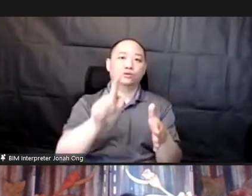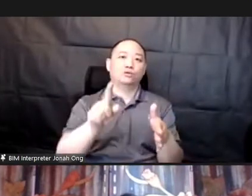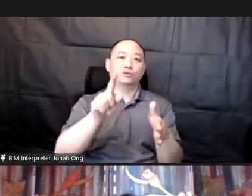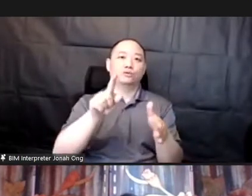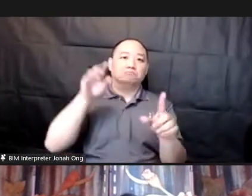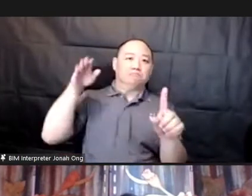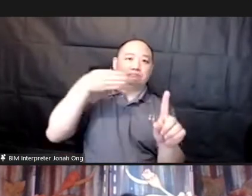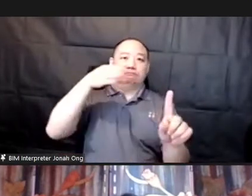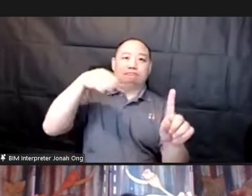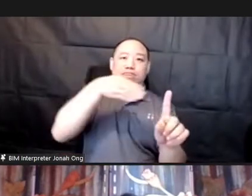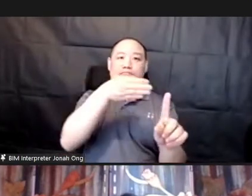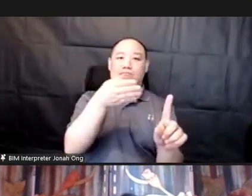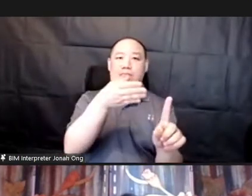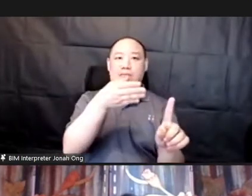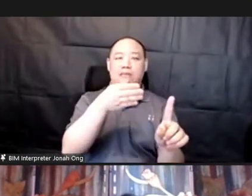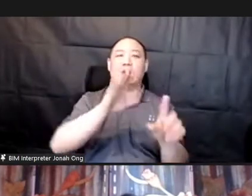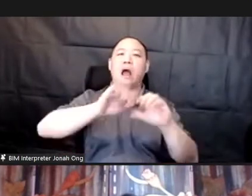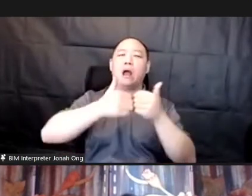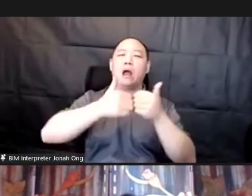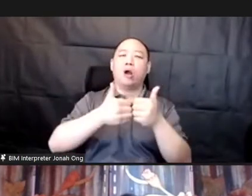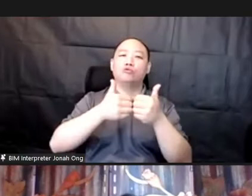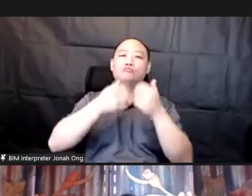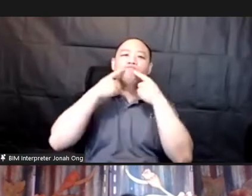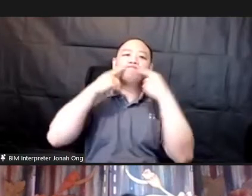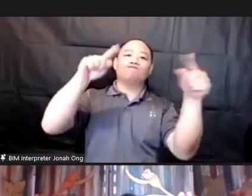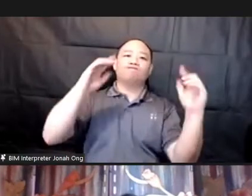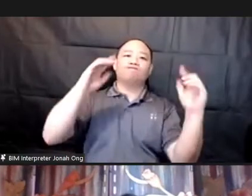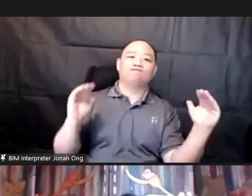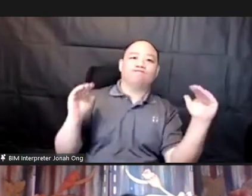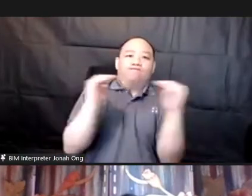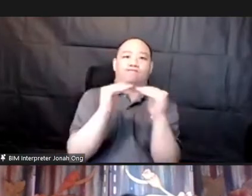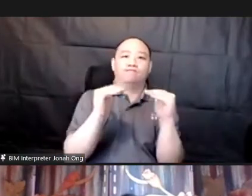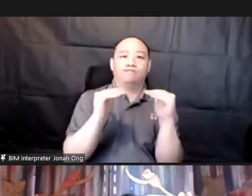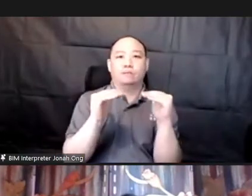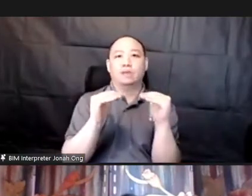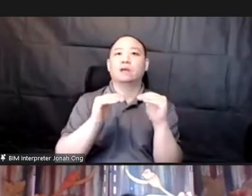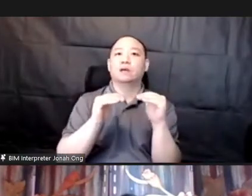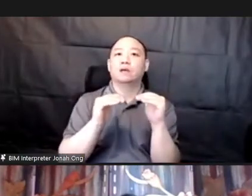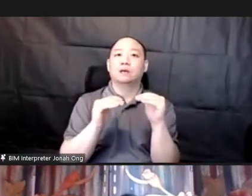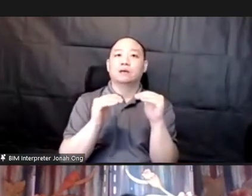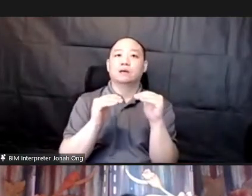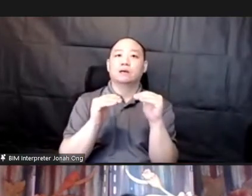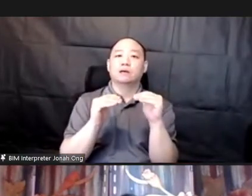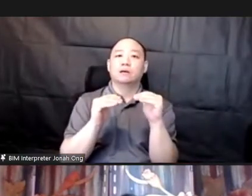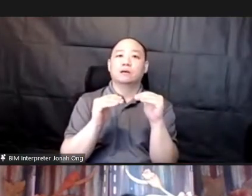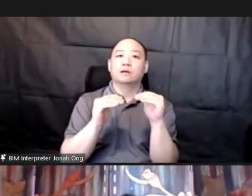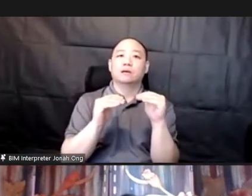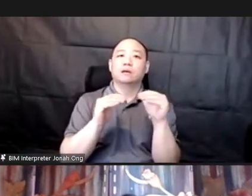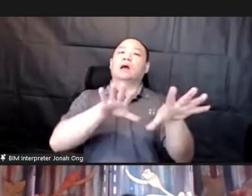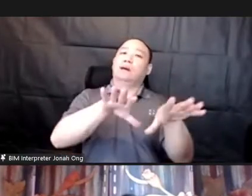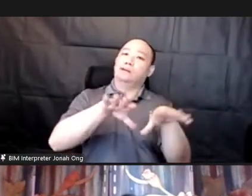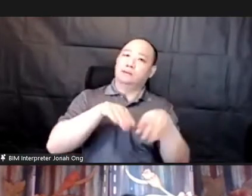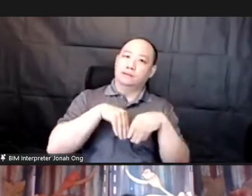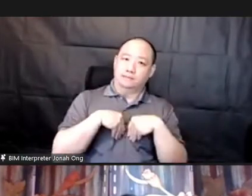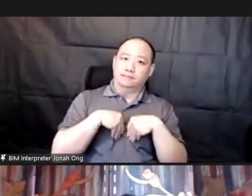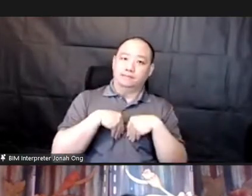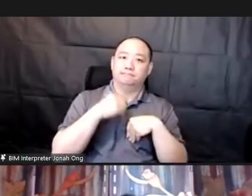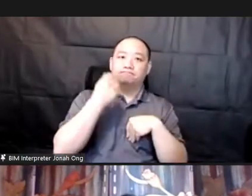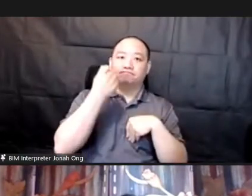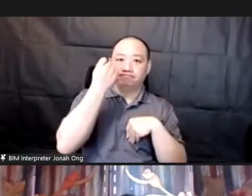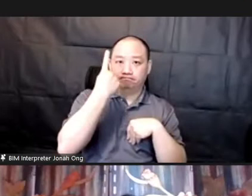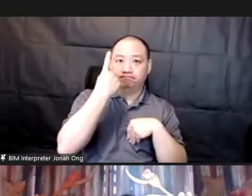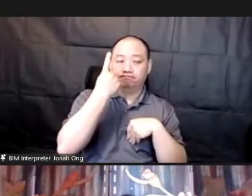you know, perhaps threatening policies for particular people is to embrace them in the table and ensure that conversation